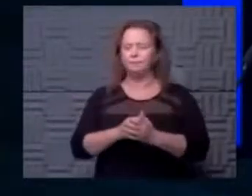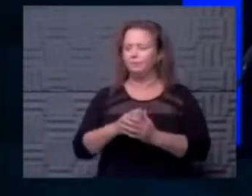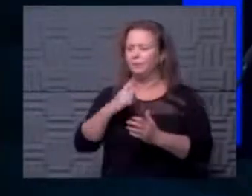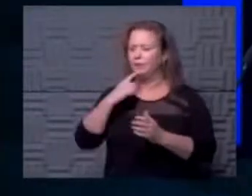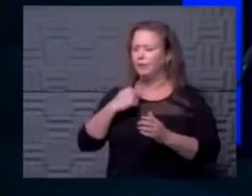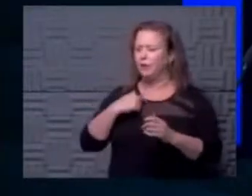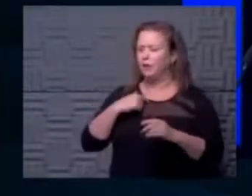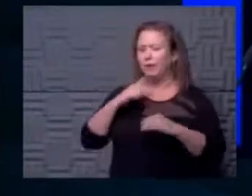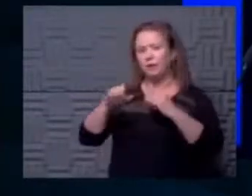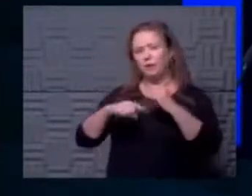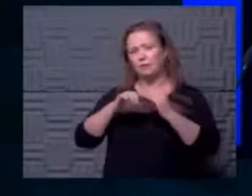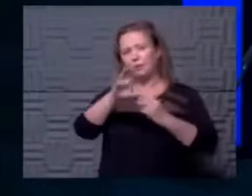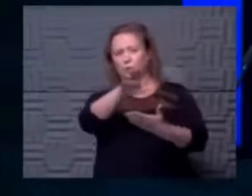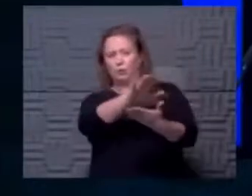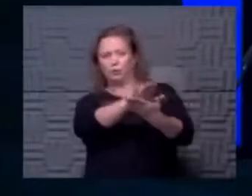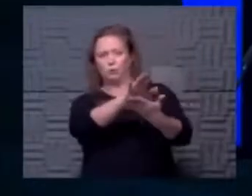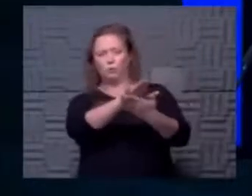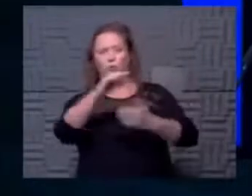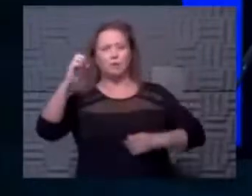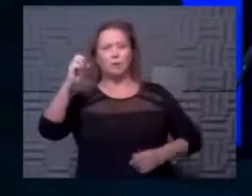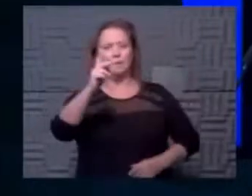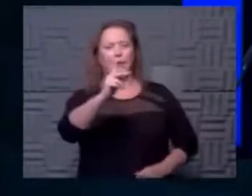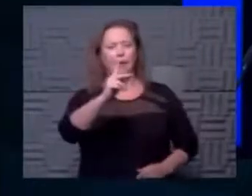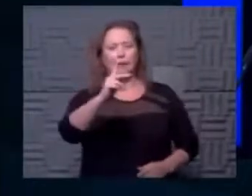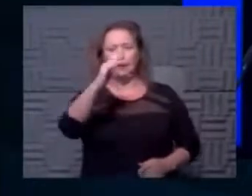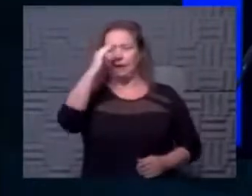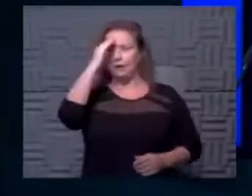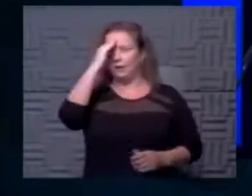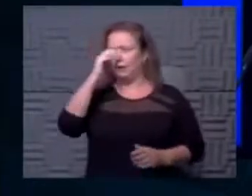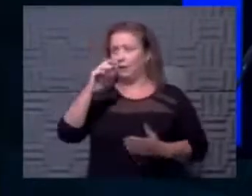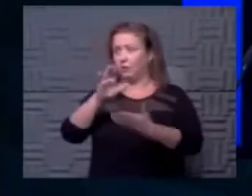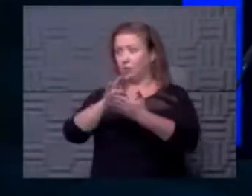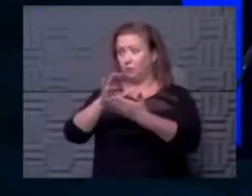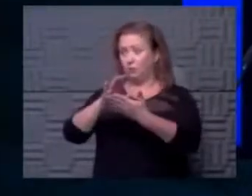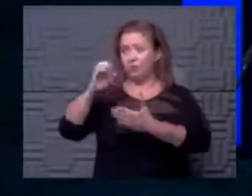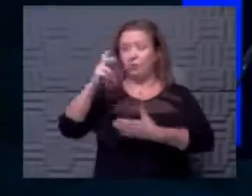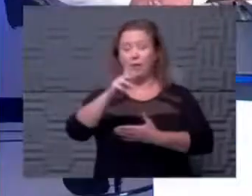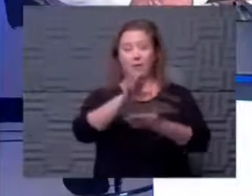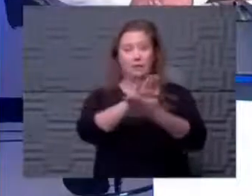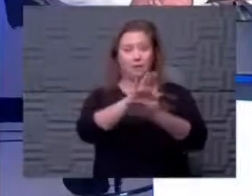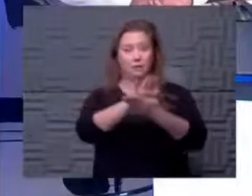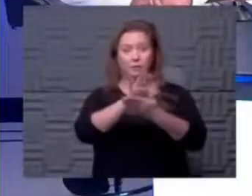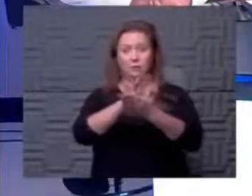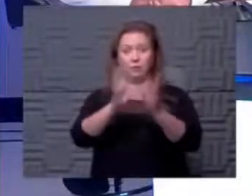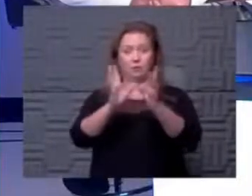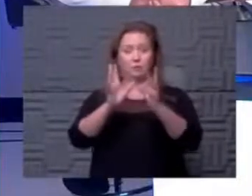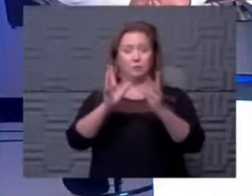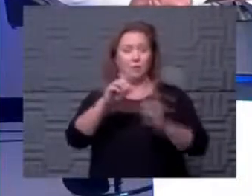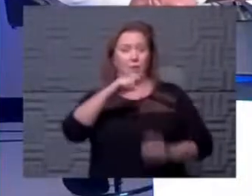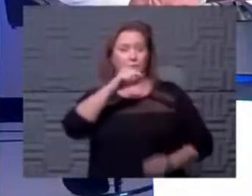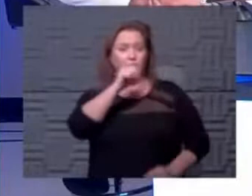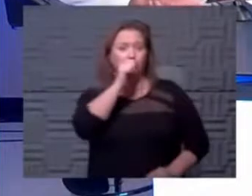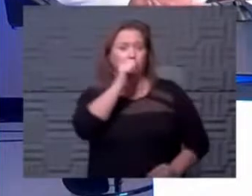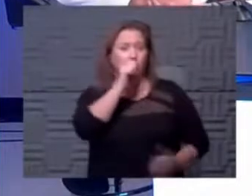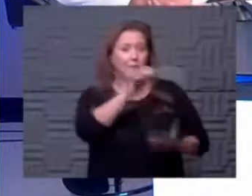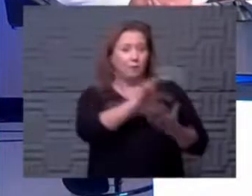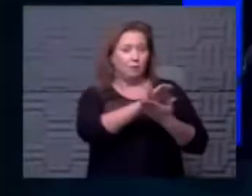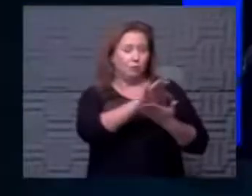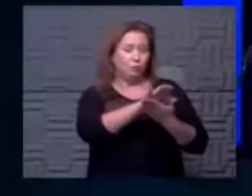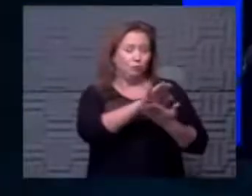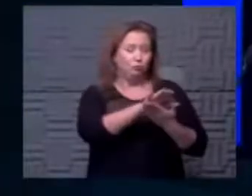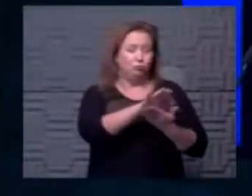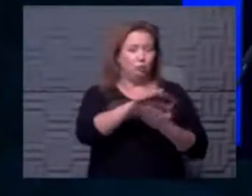little bit about your schools resuming. I don't know if some of them are back in session, perhaps some of the private schools are close to